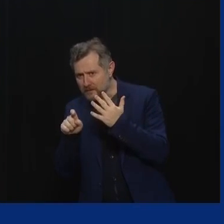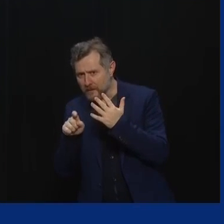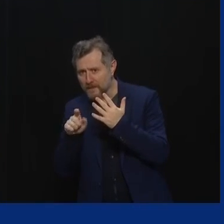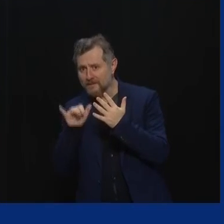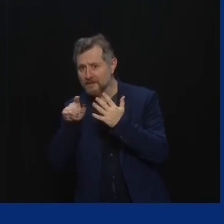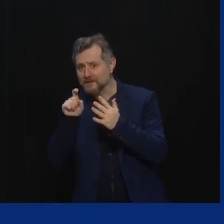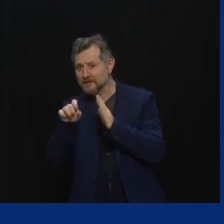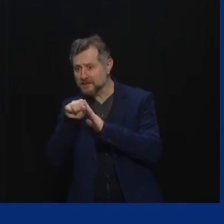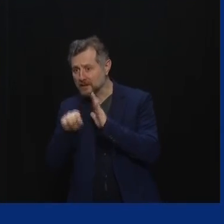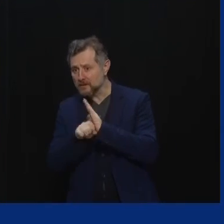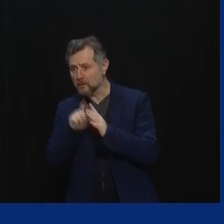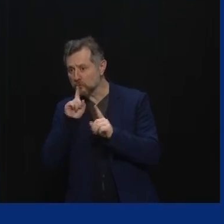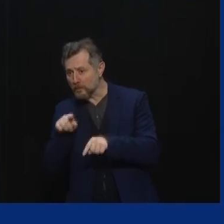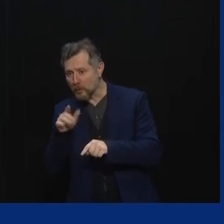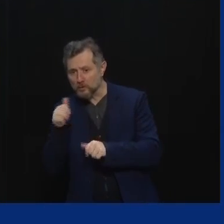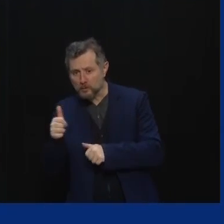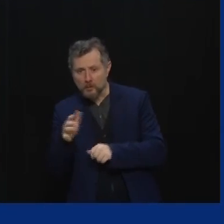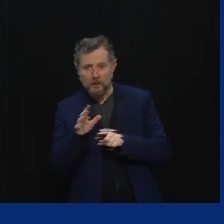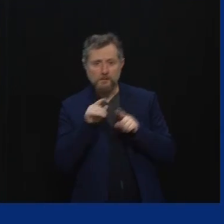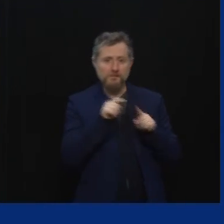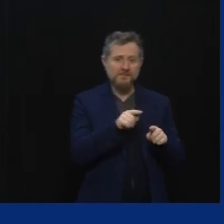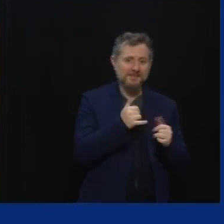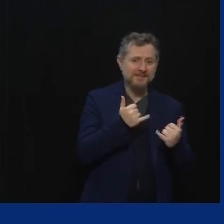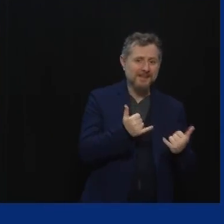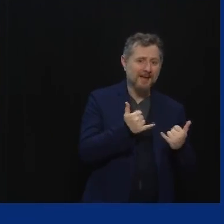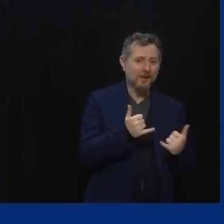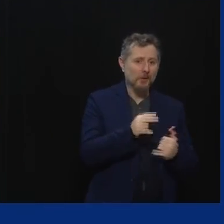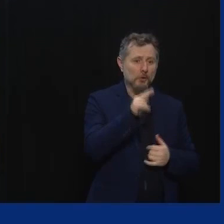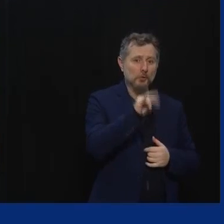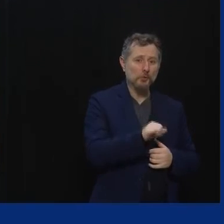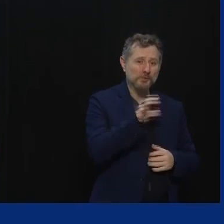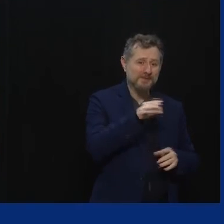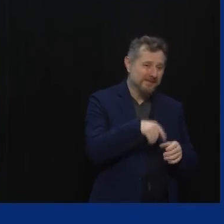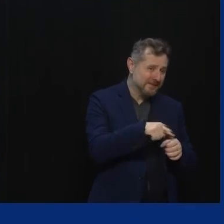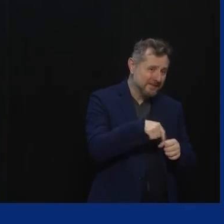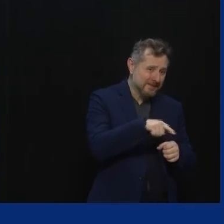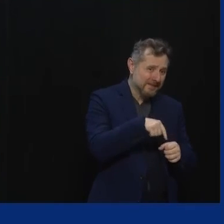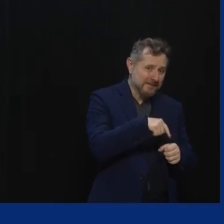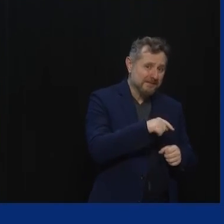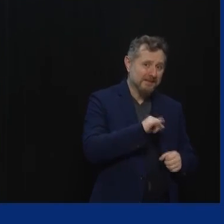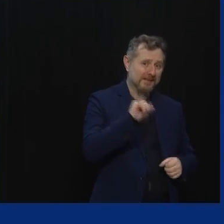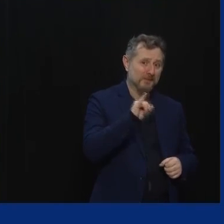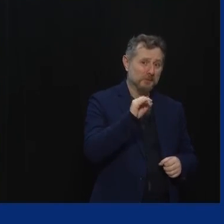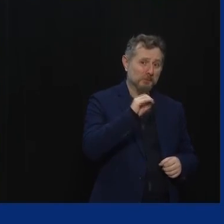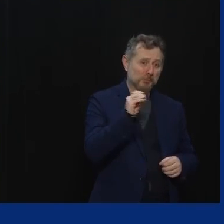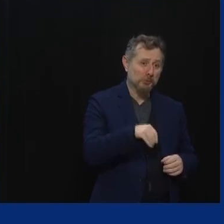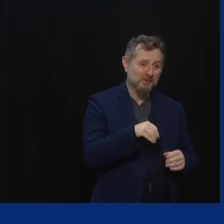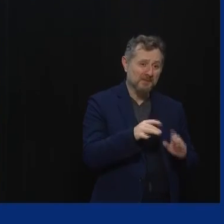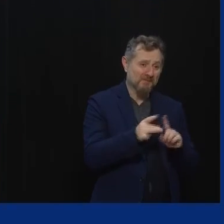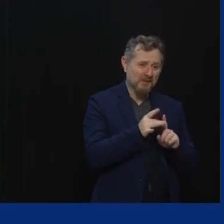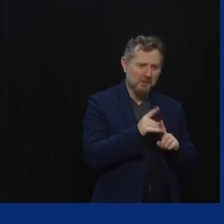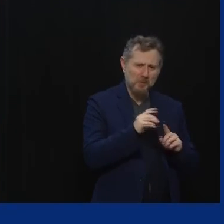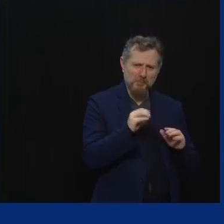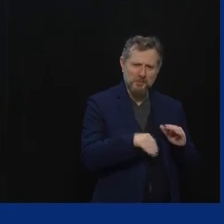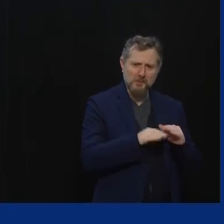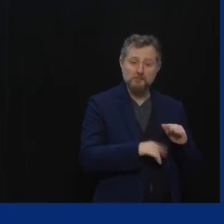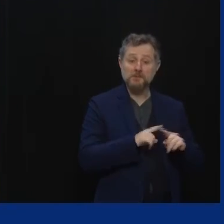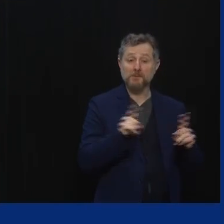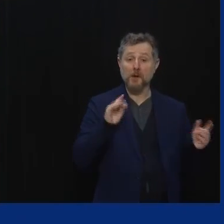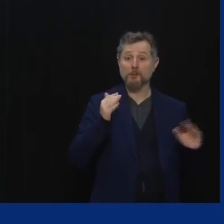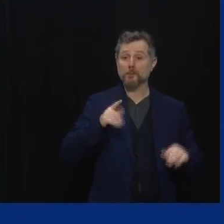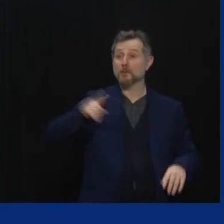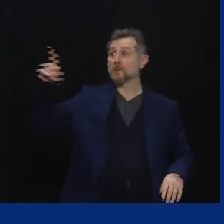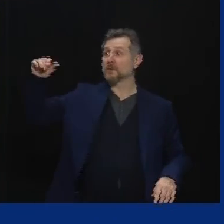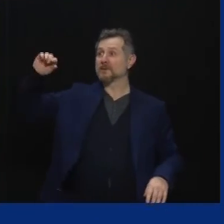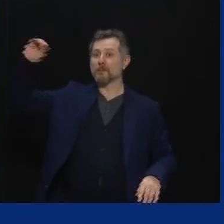York City right now, and this could change, where the infection rate is 1%, that's different than a place that has 10% infection